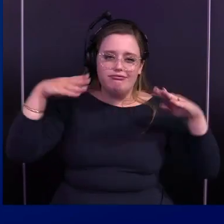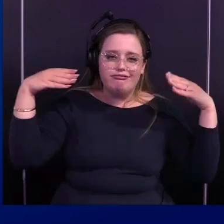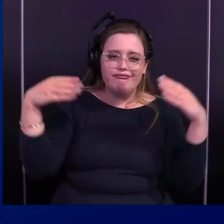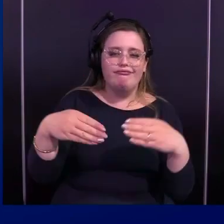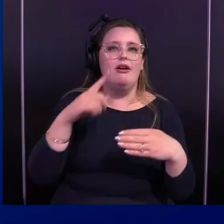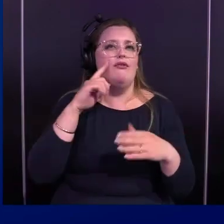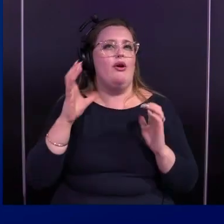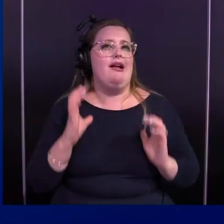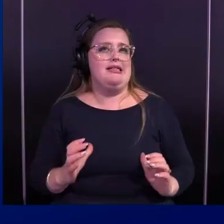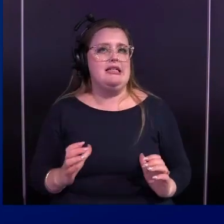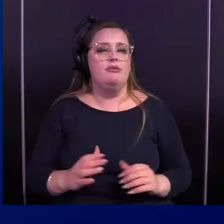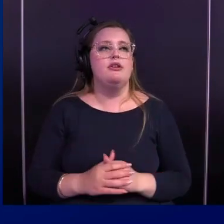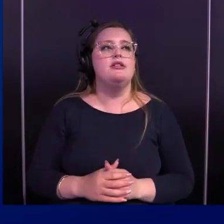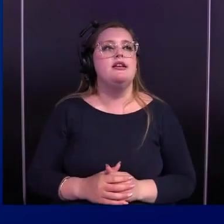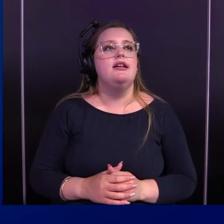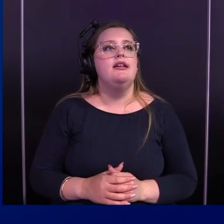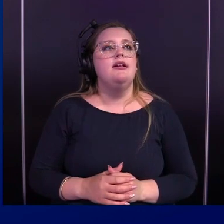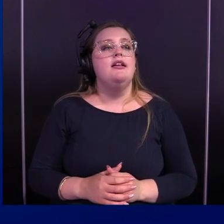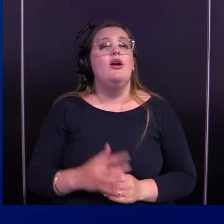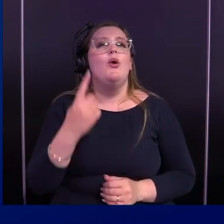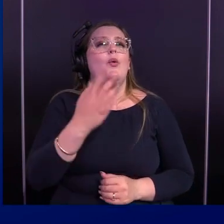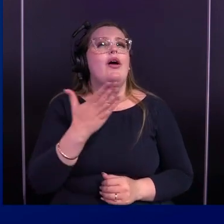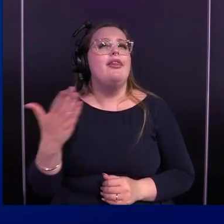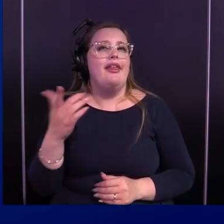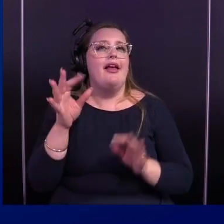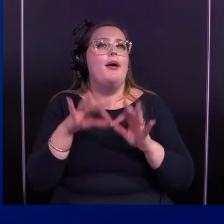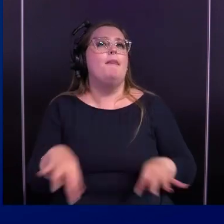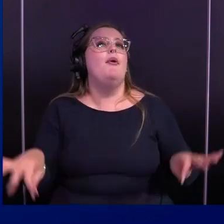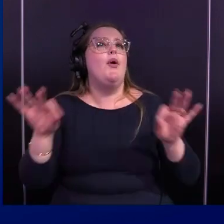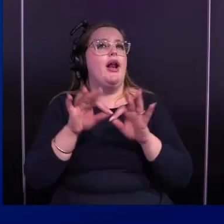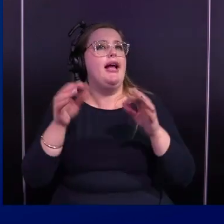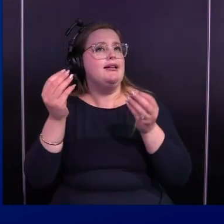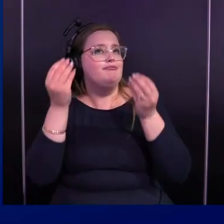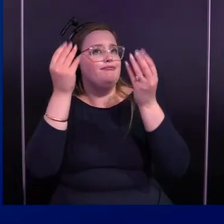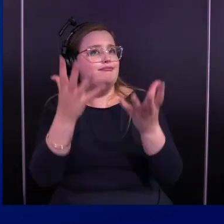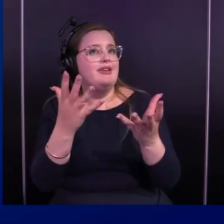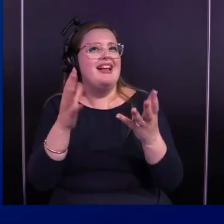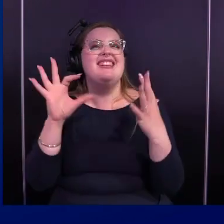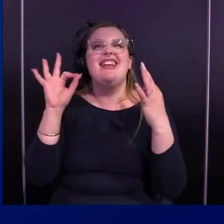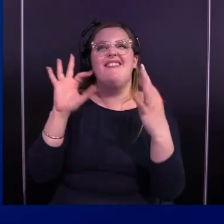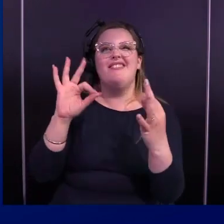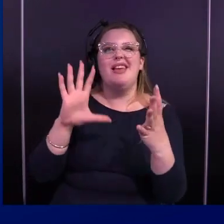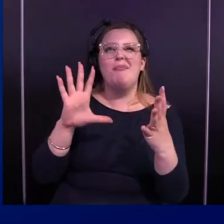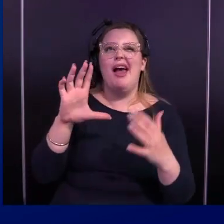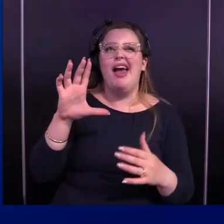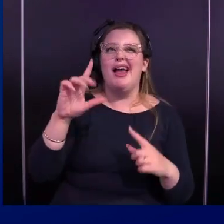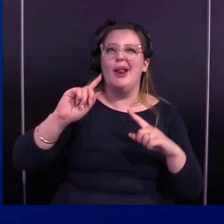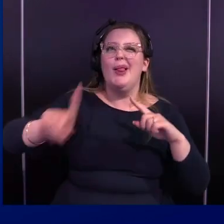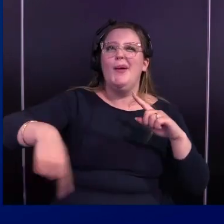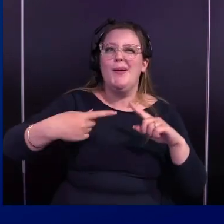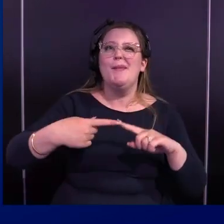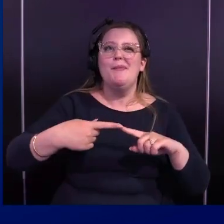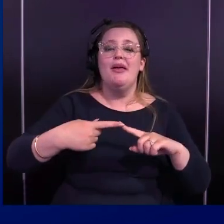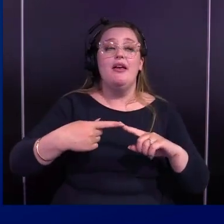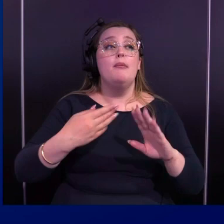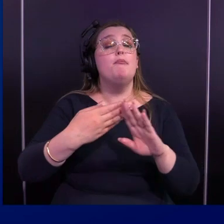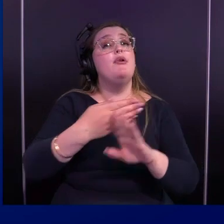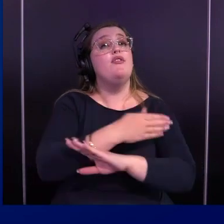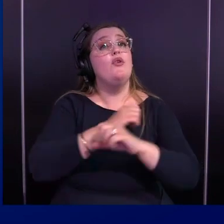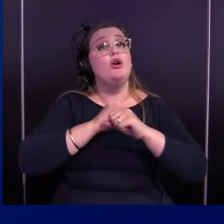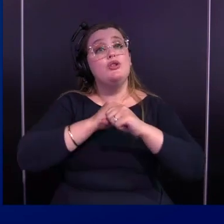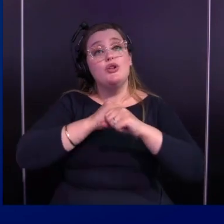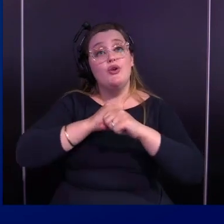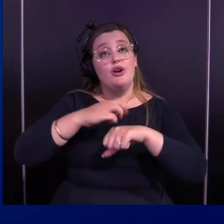customers. And one thing I think that is very important to bring up is a feedback loop. Yeah. And before the security reference